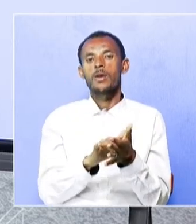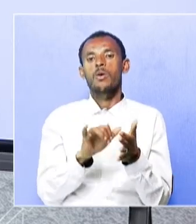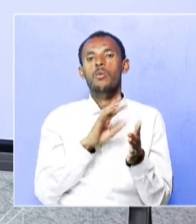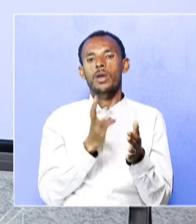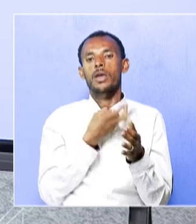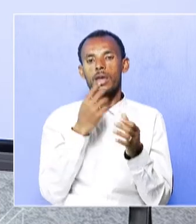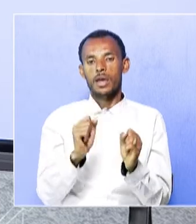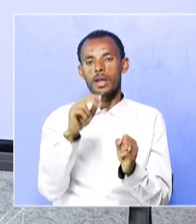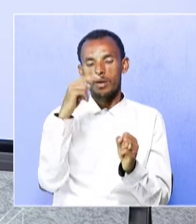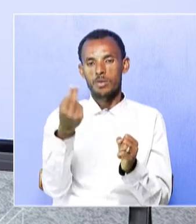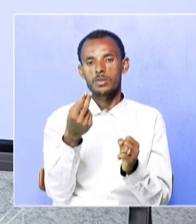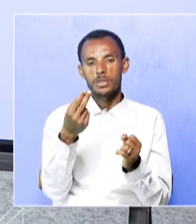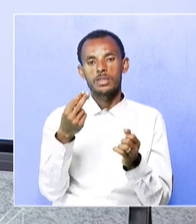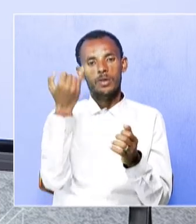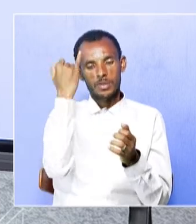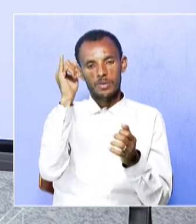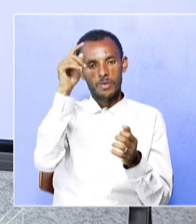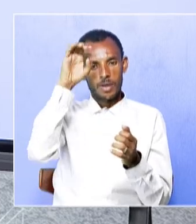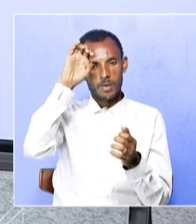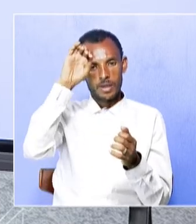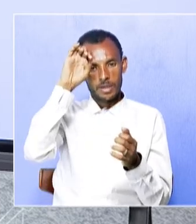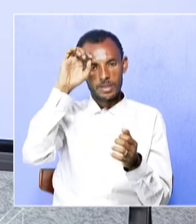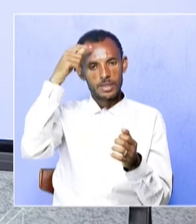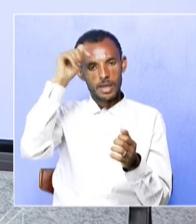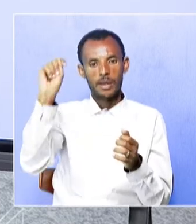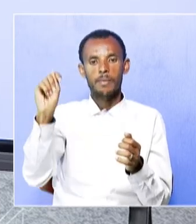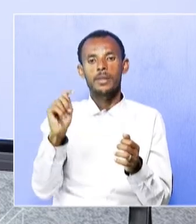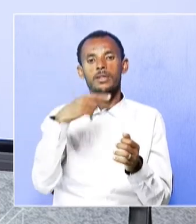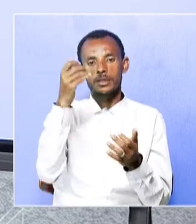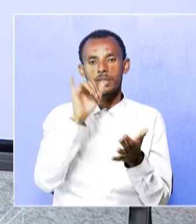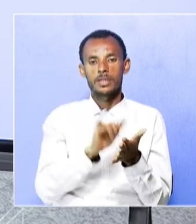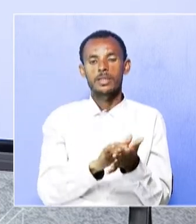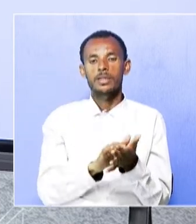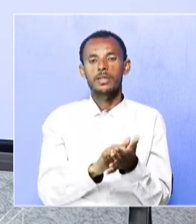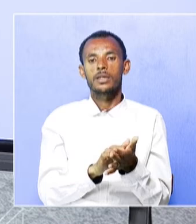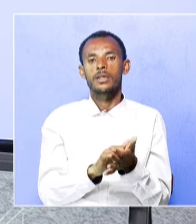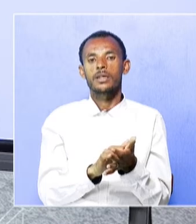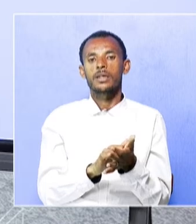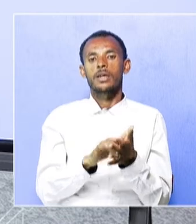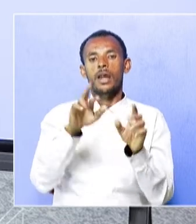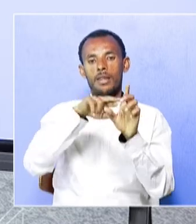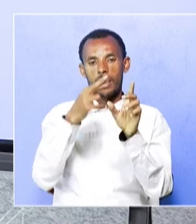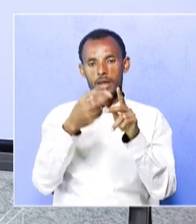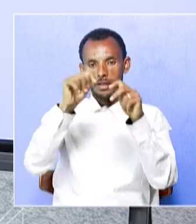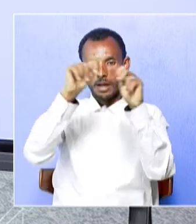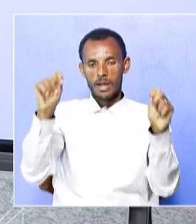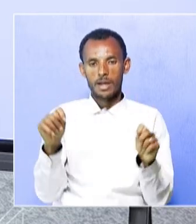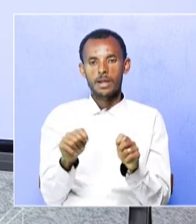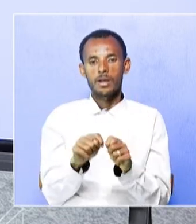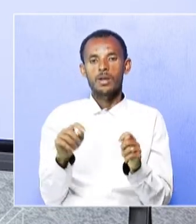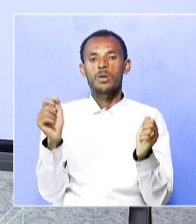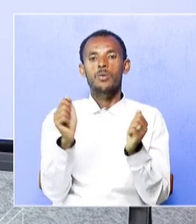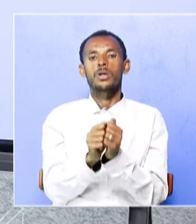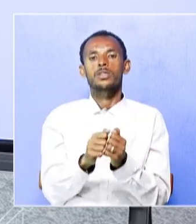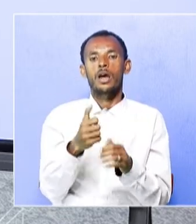the concept of Euclid's theorem, because Euclid's theorem says in a right-angled triangle with